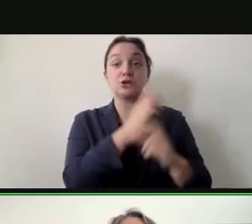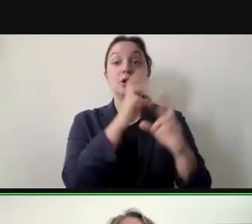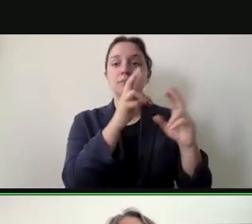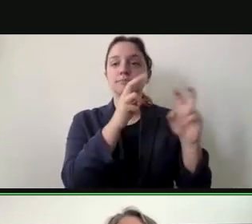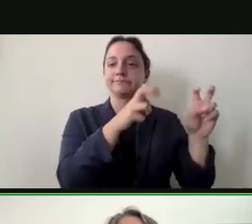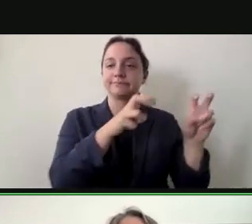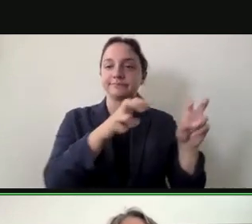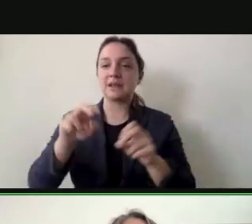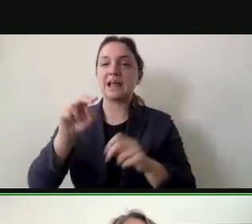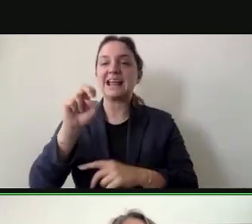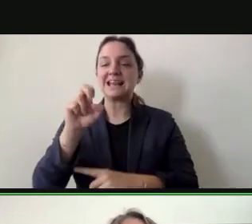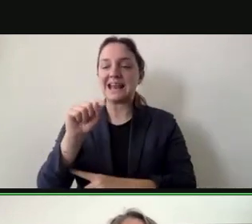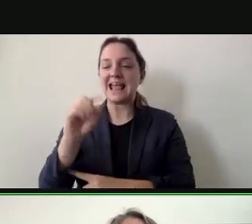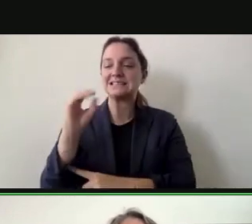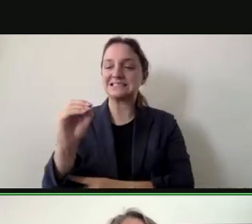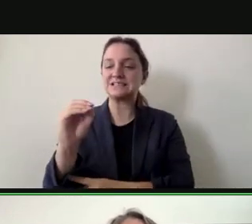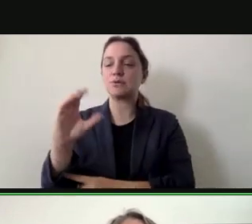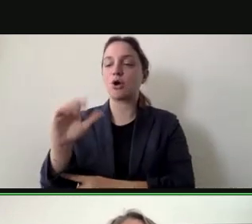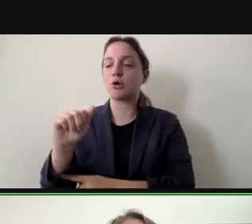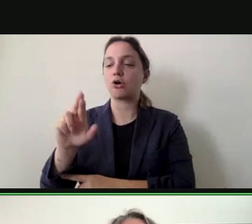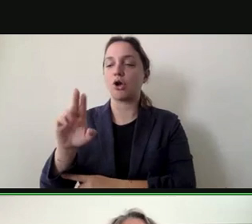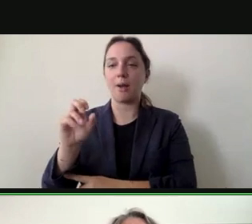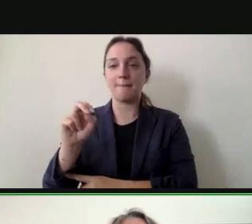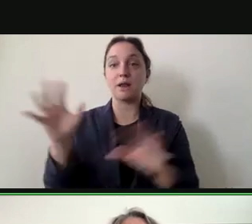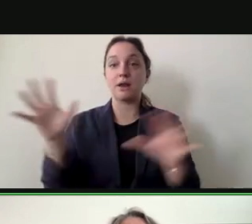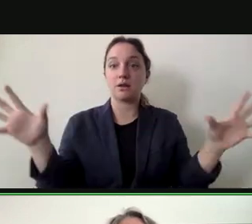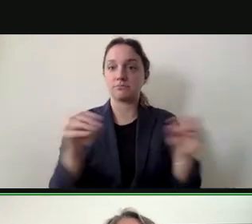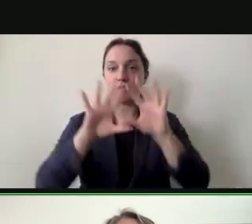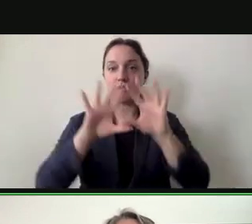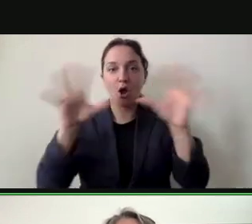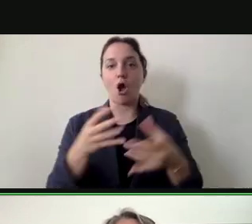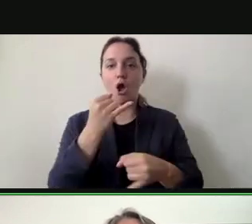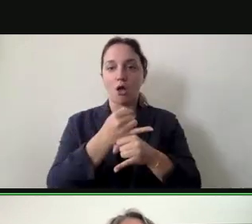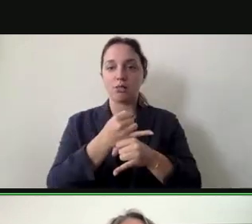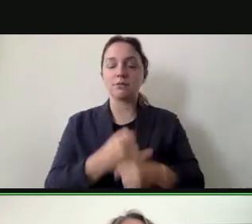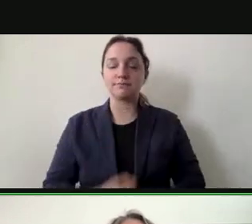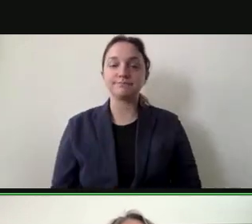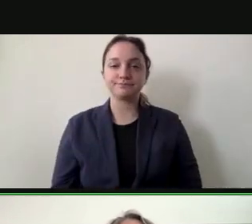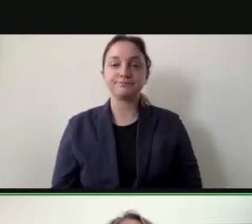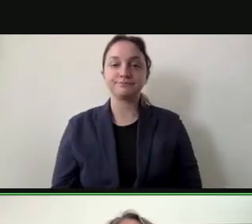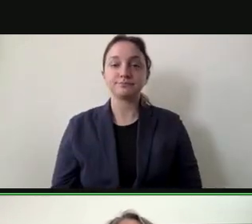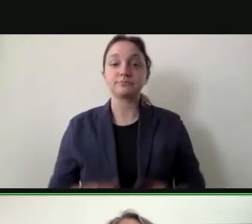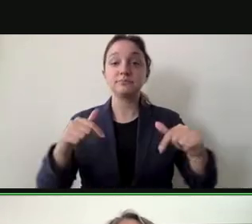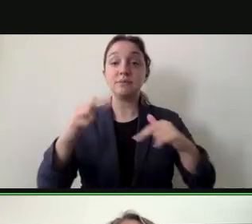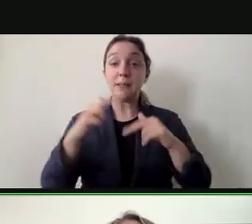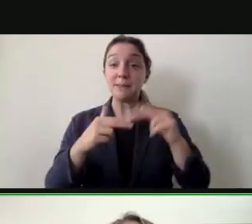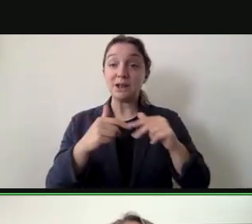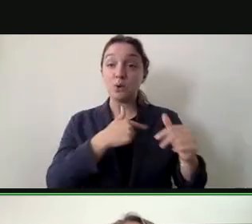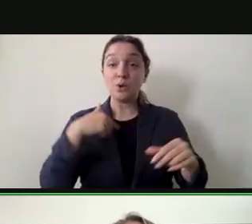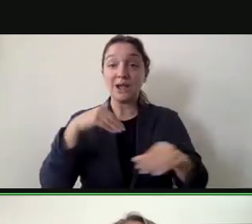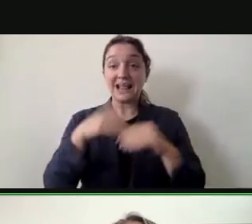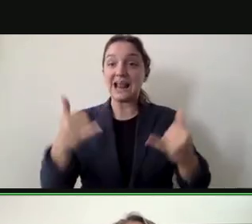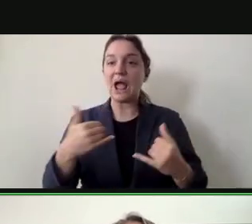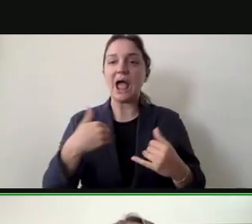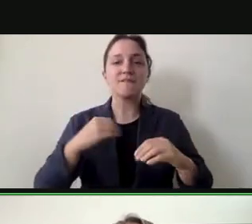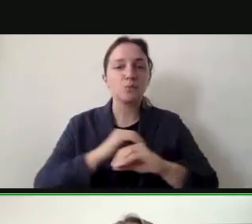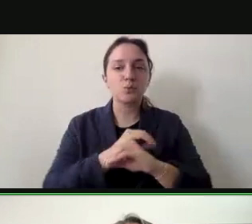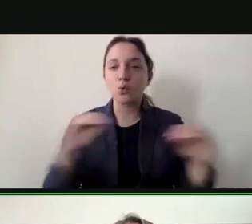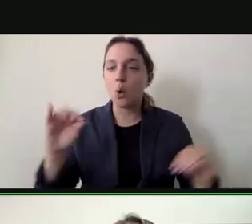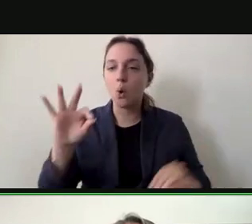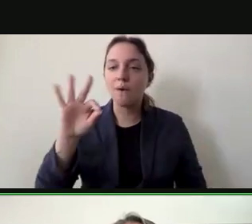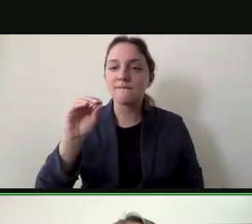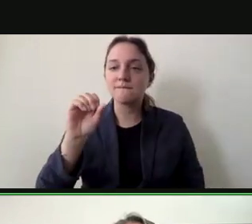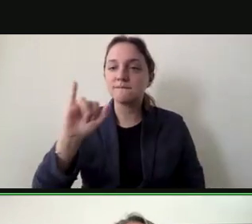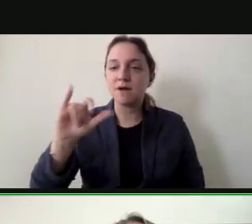do we become net zero carbon overall. The RSF, the building we're in now, it actually has no fossil fuel equipment located